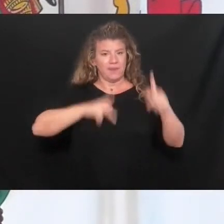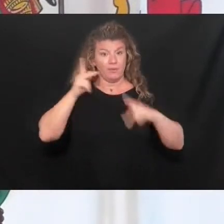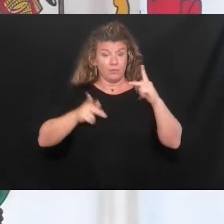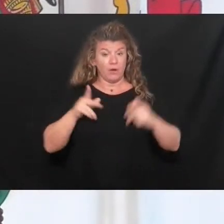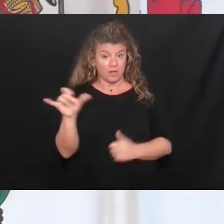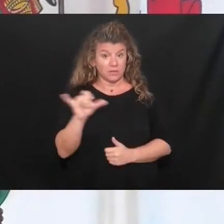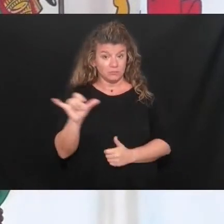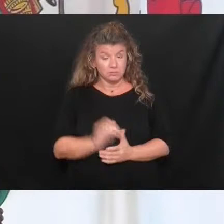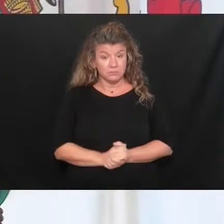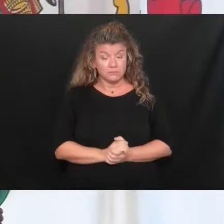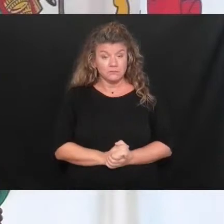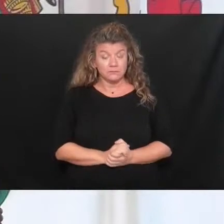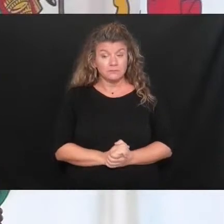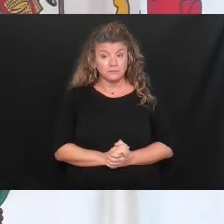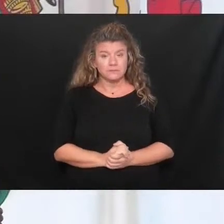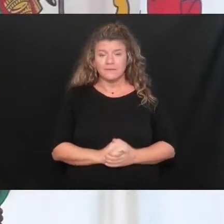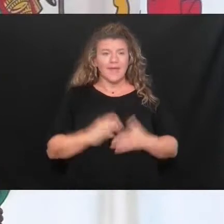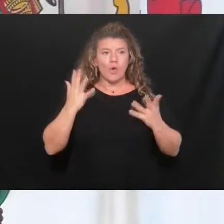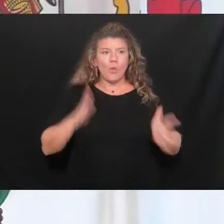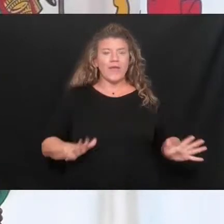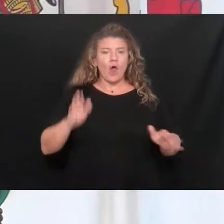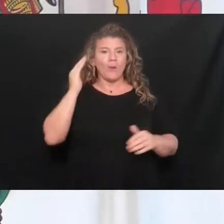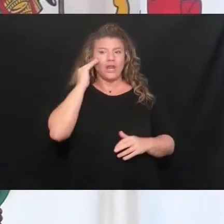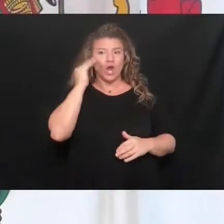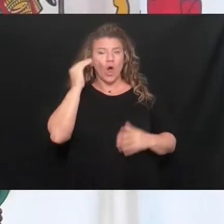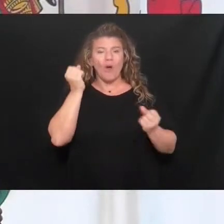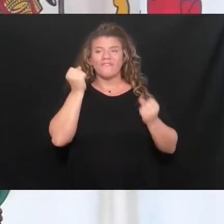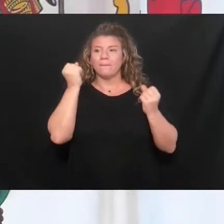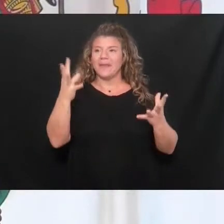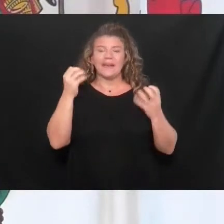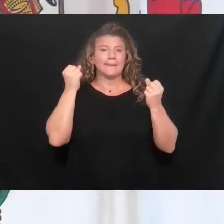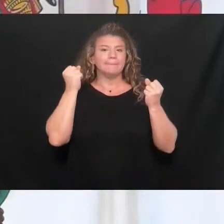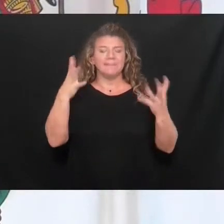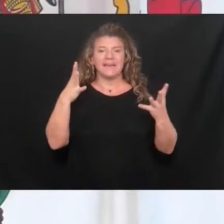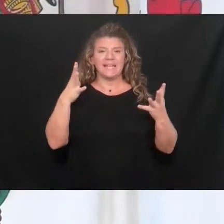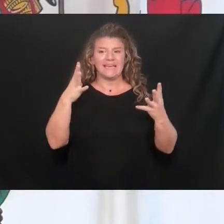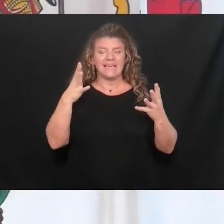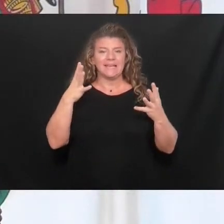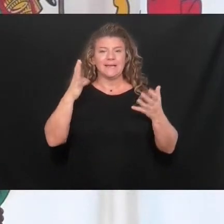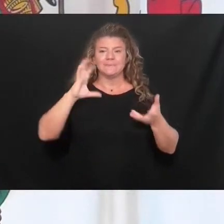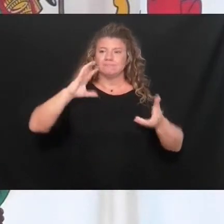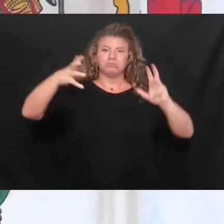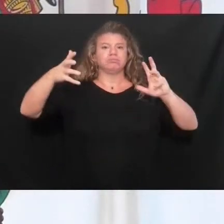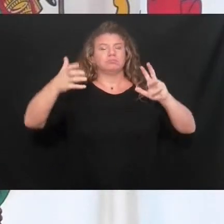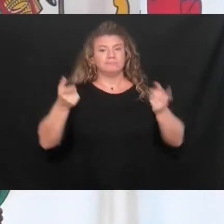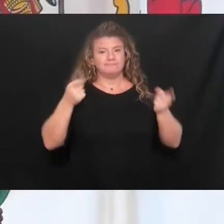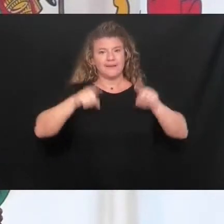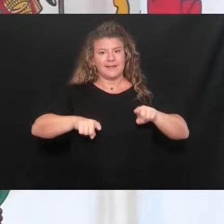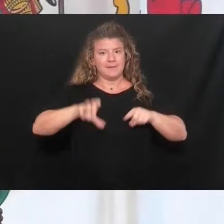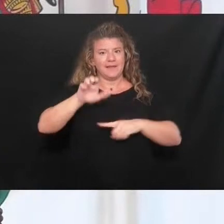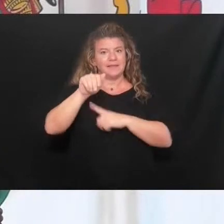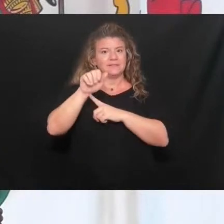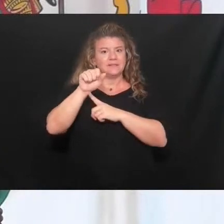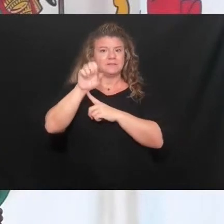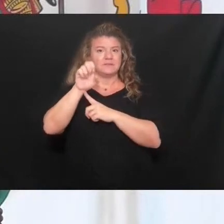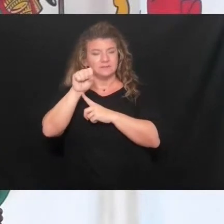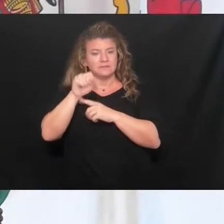well. And we know of many, many, many tragic cases.